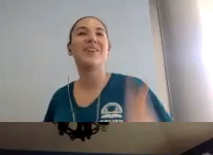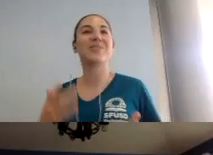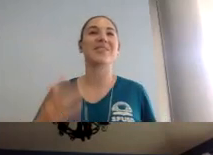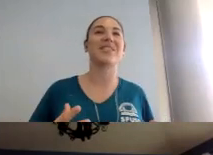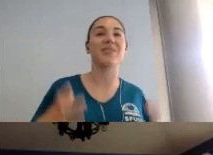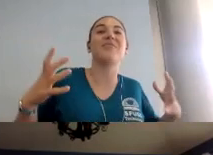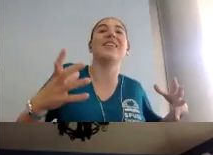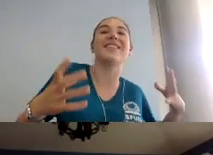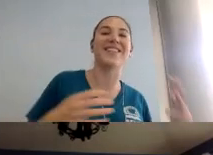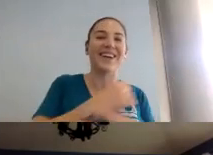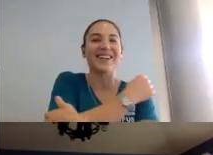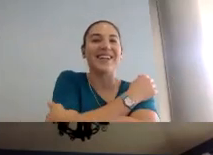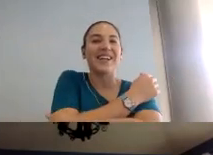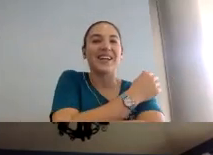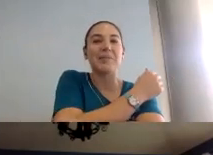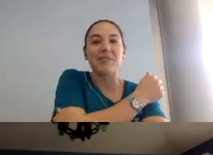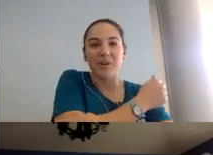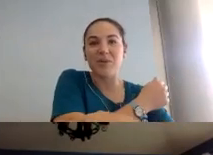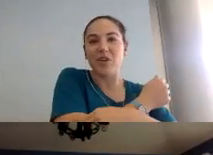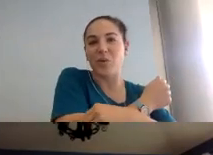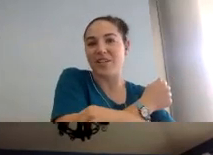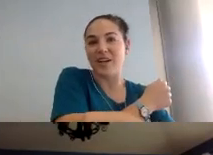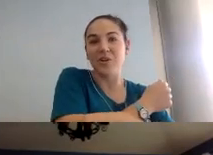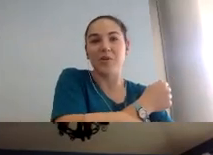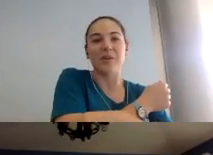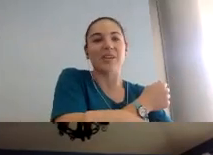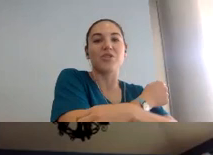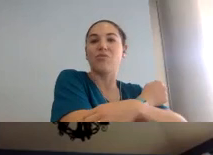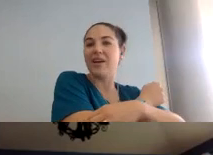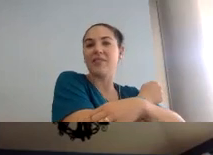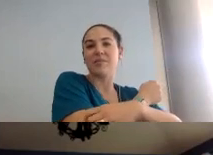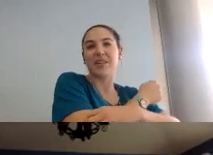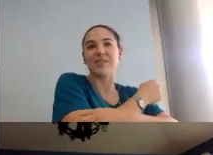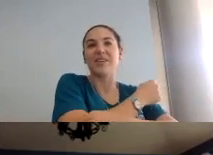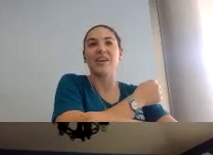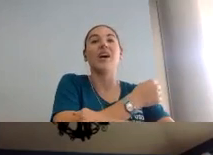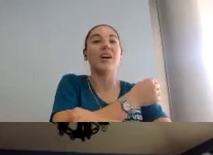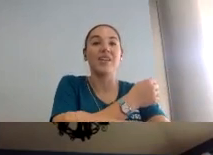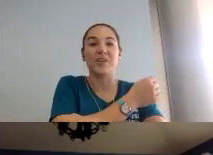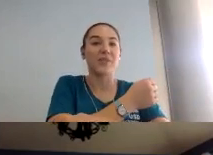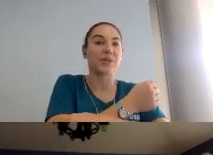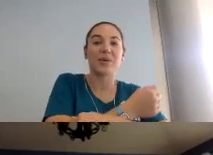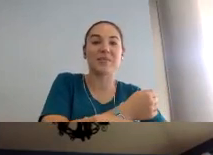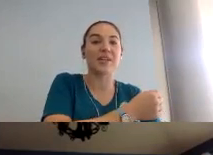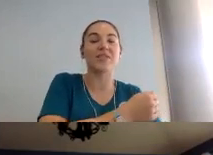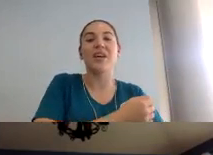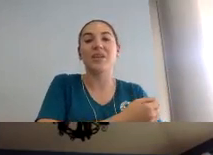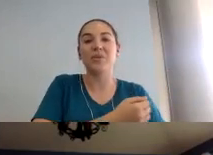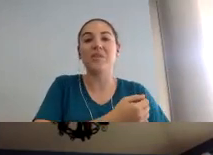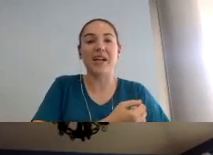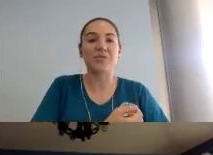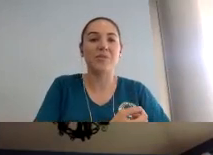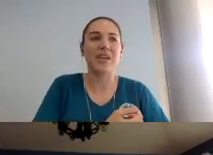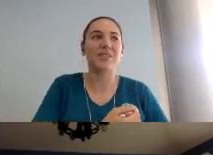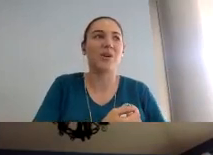pictures, all sorts of stuff, a fitness log, a photo of their work set at home, a drawing of themselves, audio, they can record themselves.